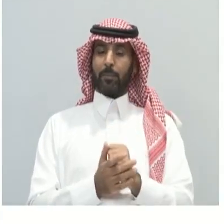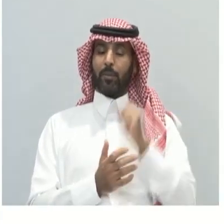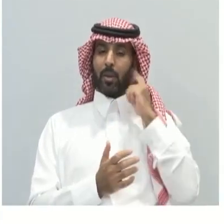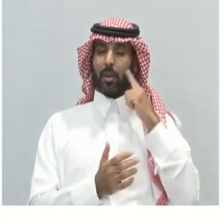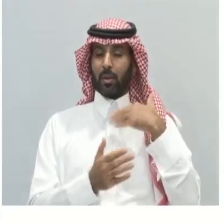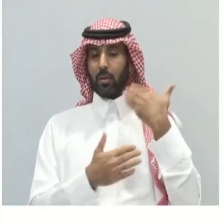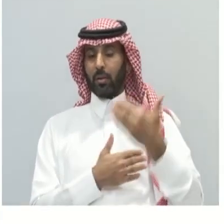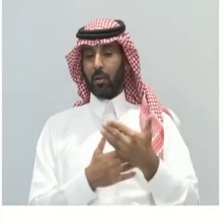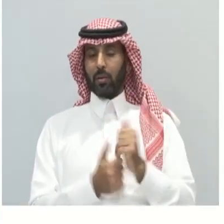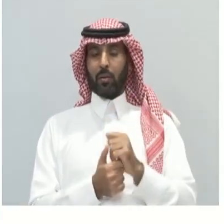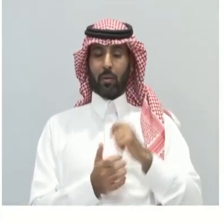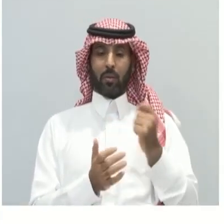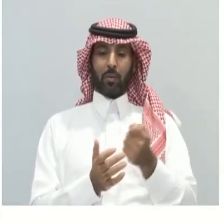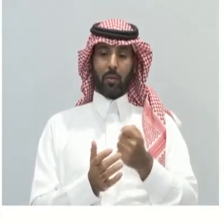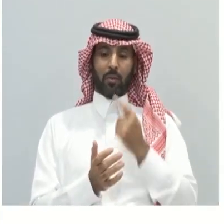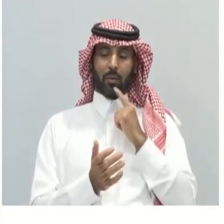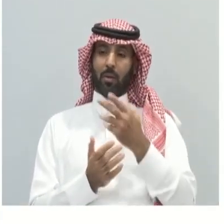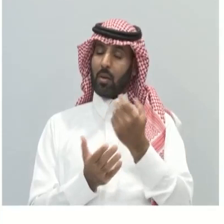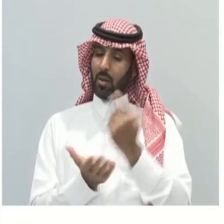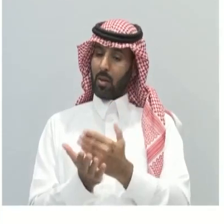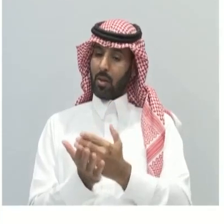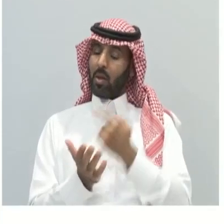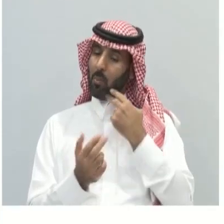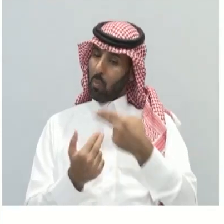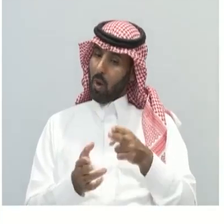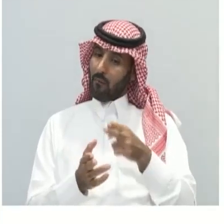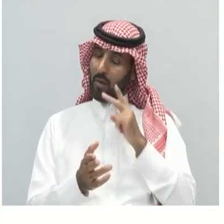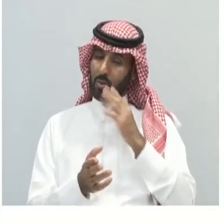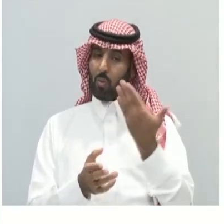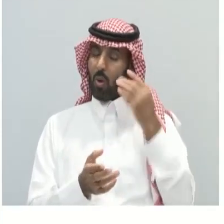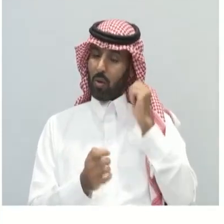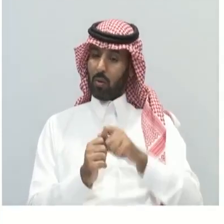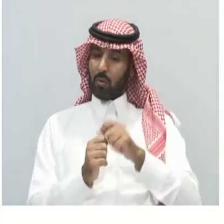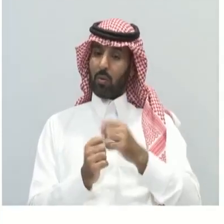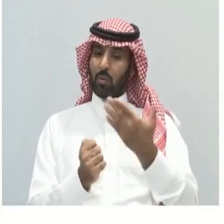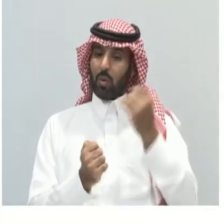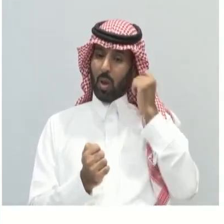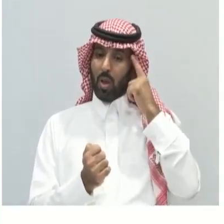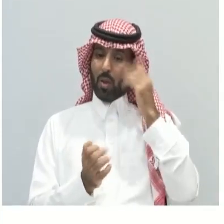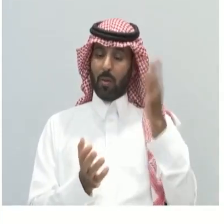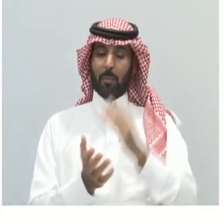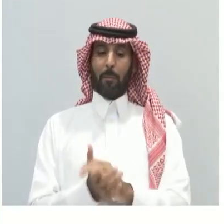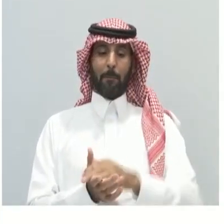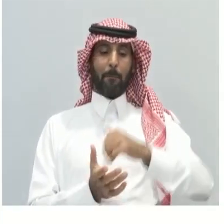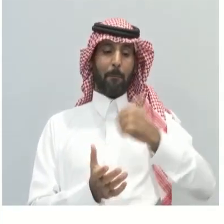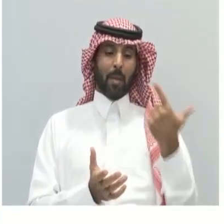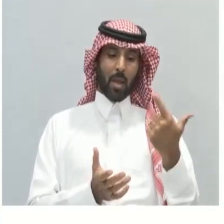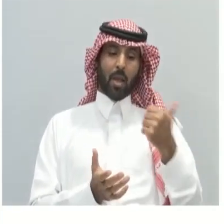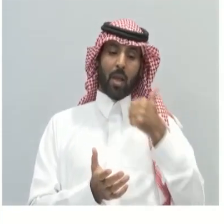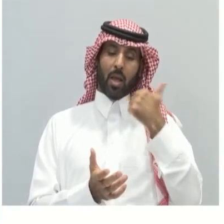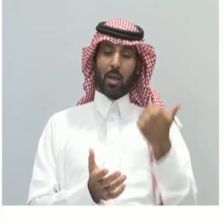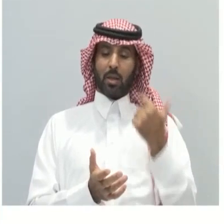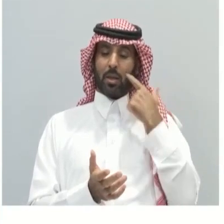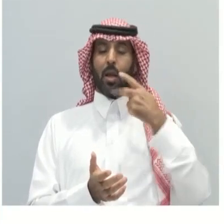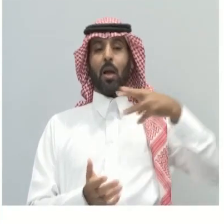Obtain the right to make or sell a new invention or a product. What about number six, milestone?